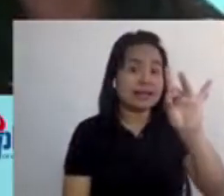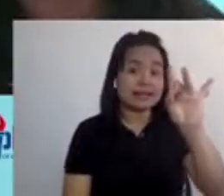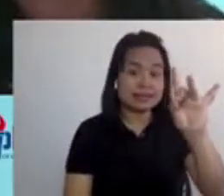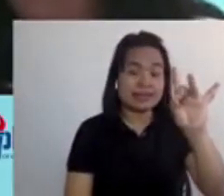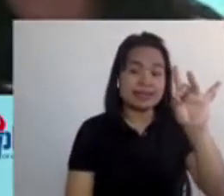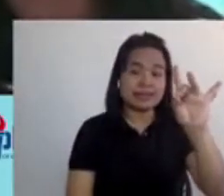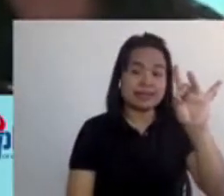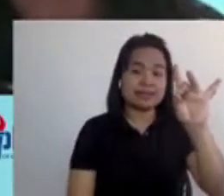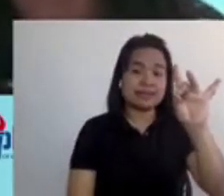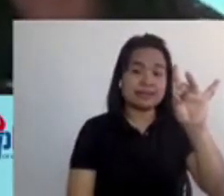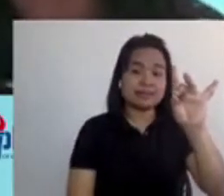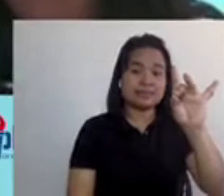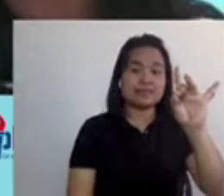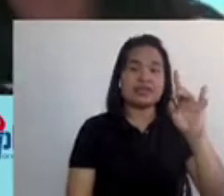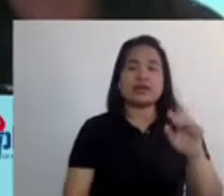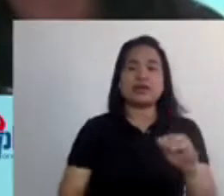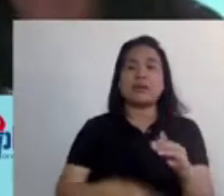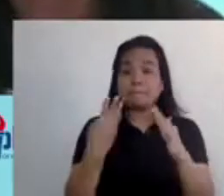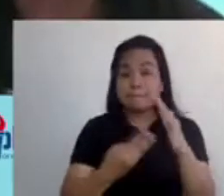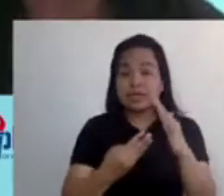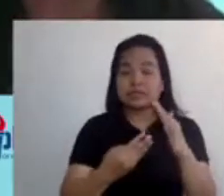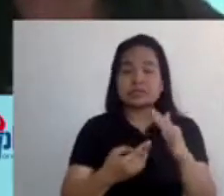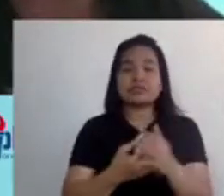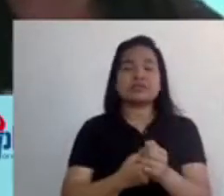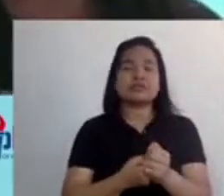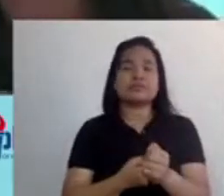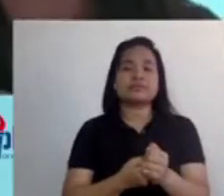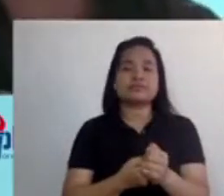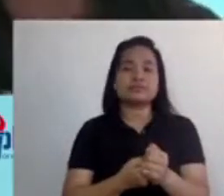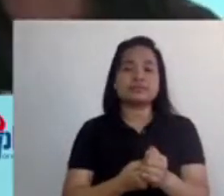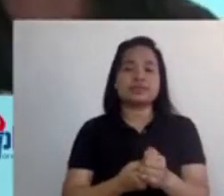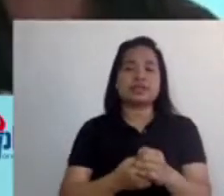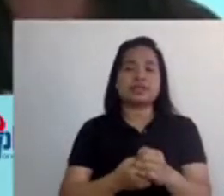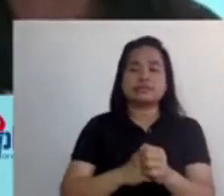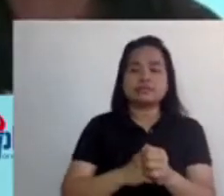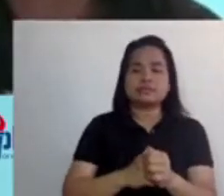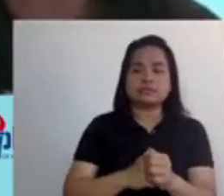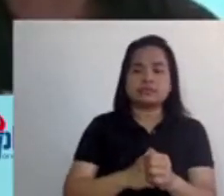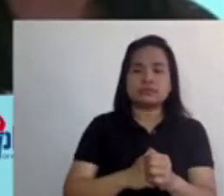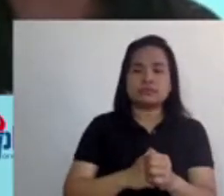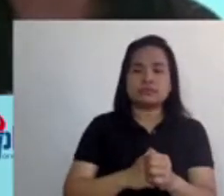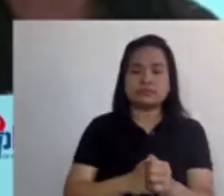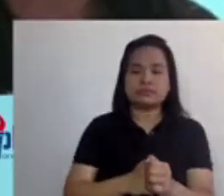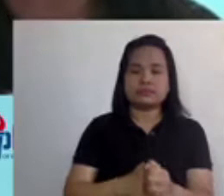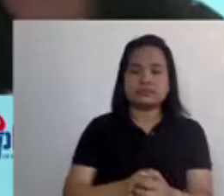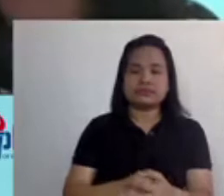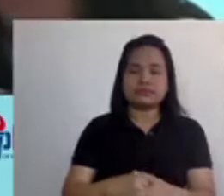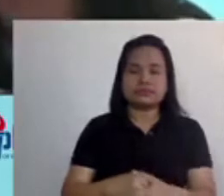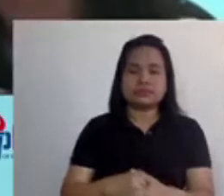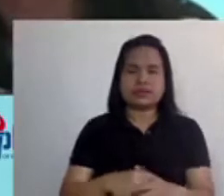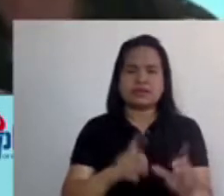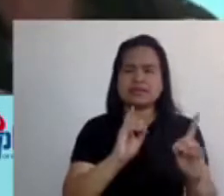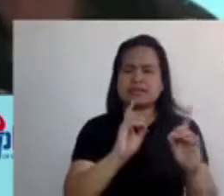which based on our rubric, that equates to discriminating. And what we mean by discriminating, that means the teacher is able